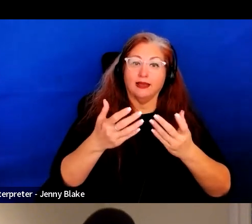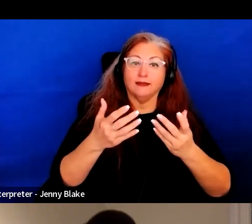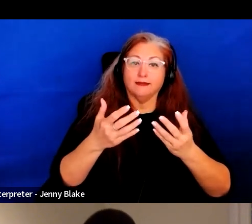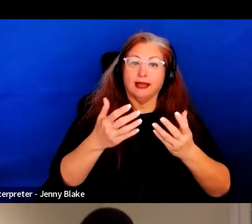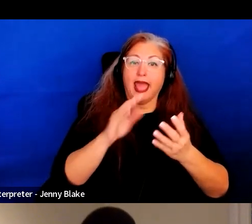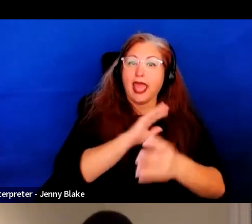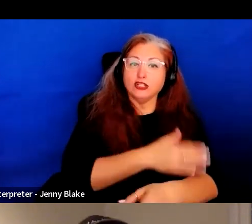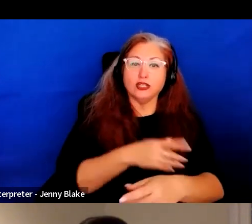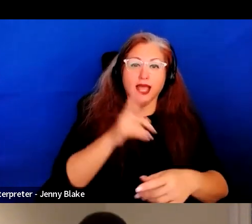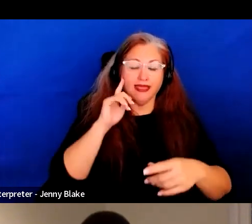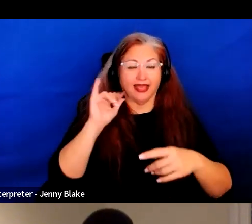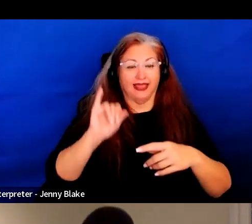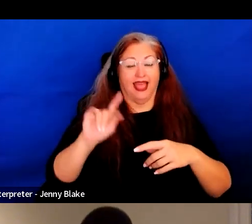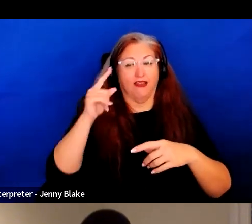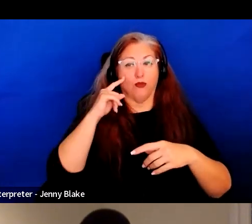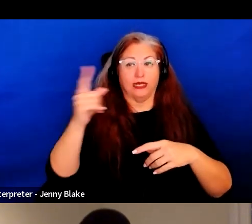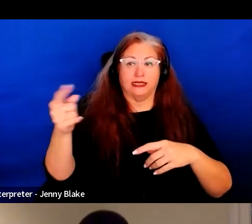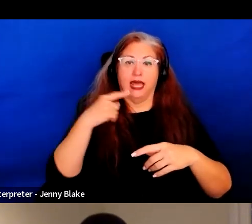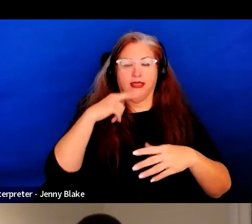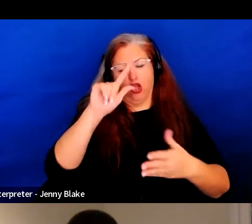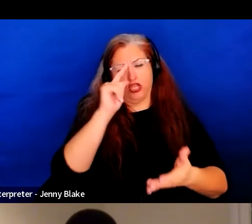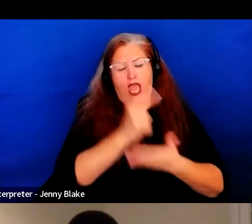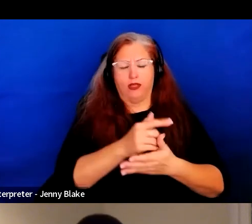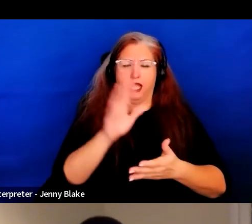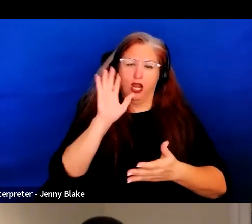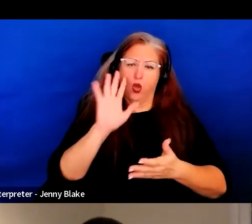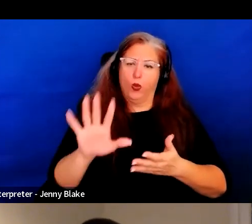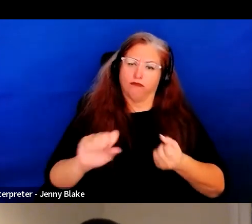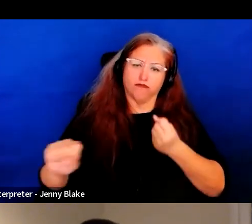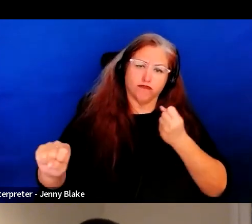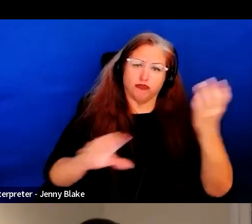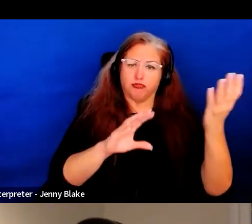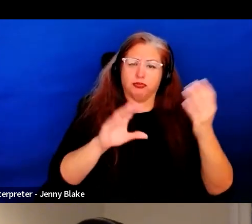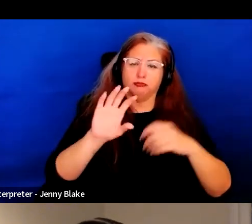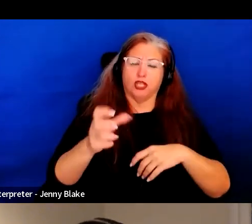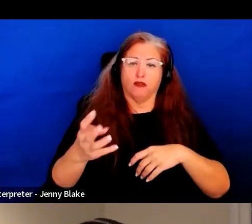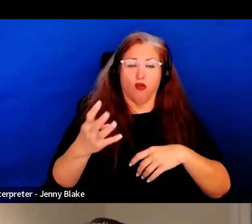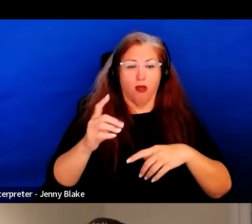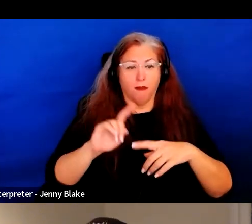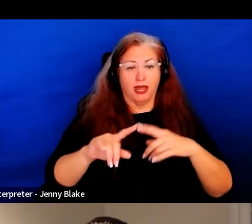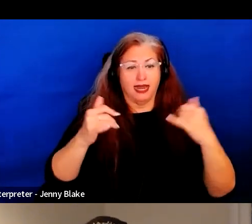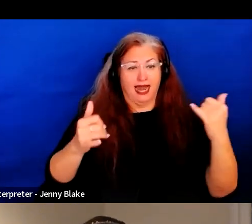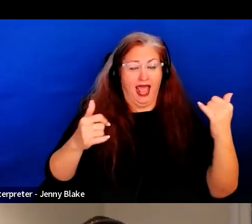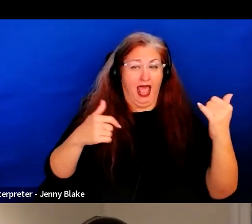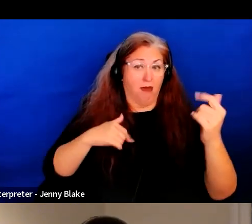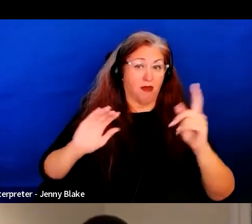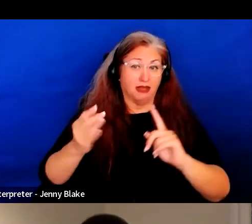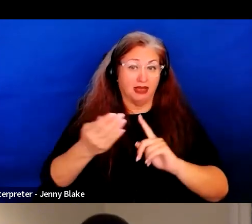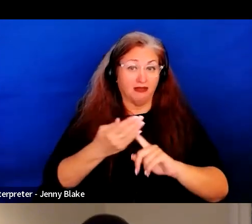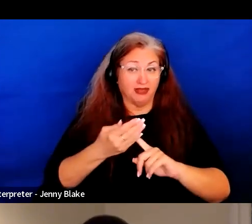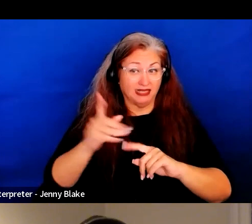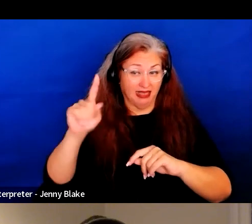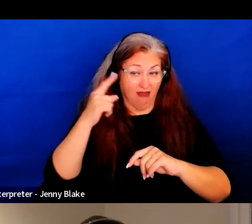were guaranteed essentially to do away with Channel 4. But I'm not necessarily convinced that this government's